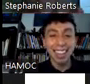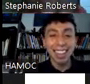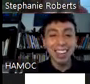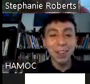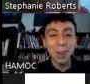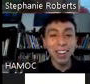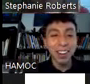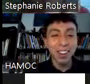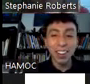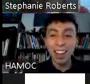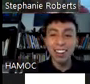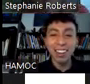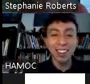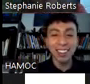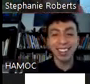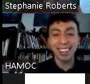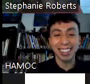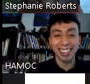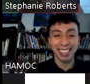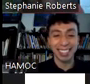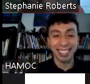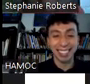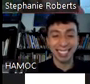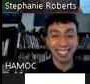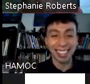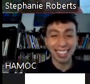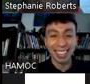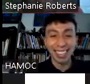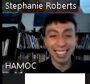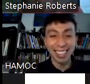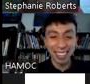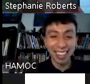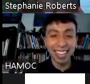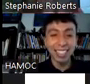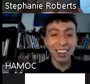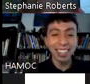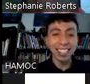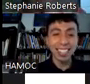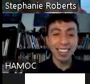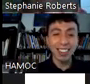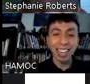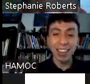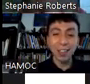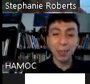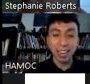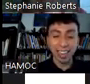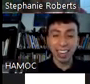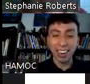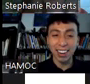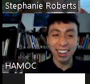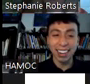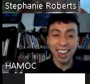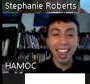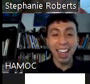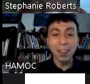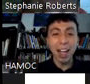Oh, hi. Good morning, Nicole. How are you? I'm good. Good. It's great to see you. Thank you for being